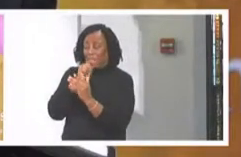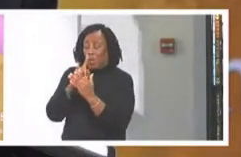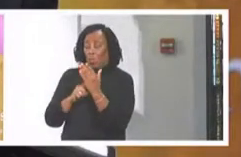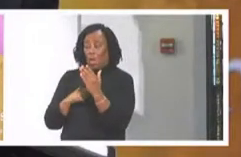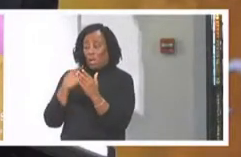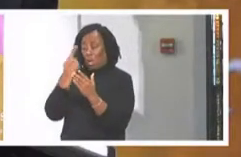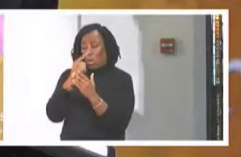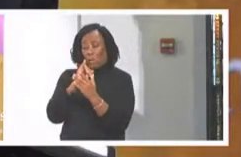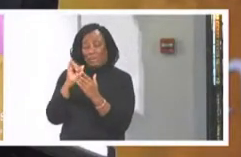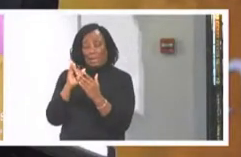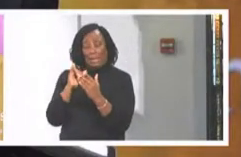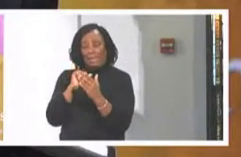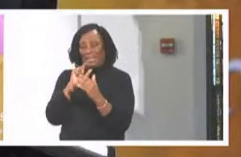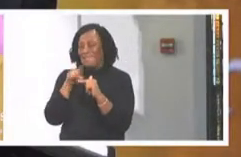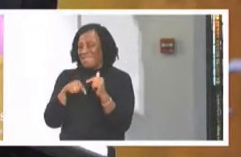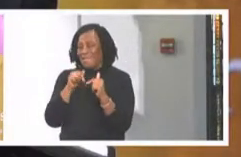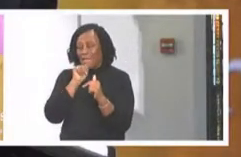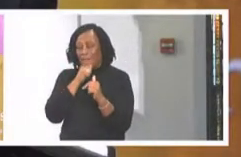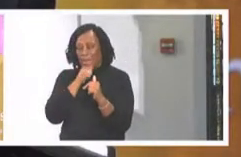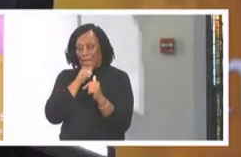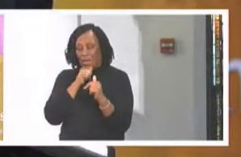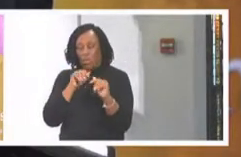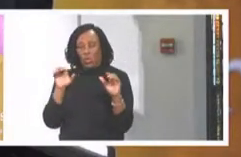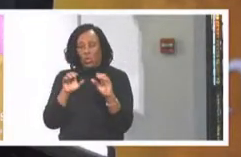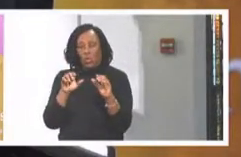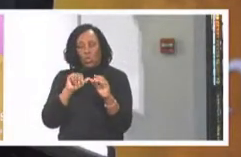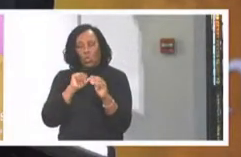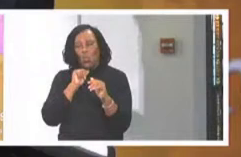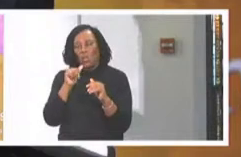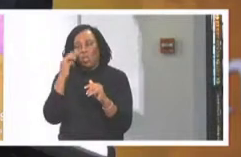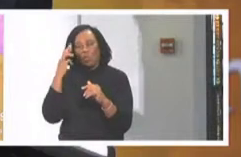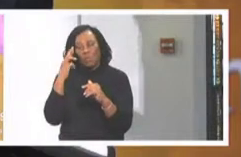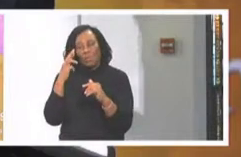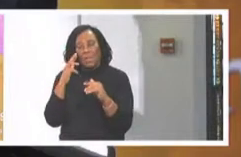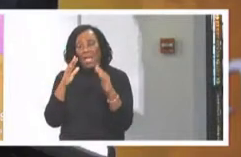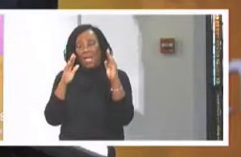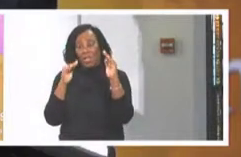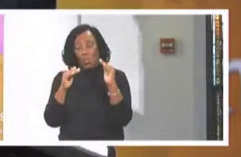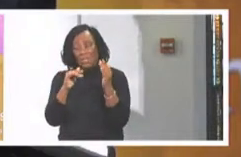seems unreasonable, and to expect what seems impossible.